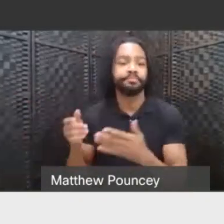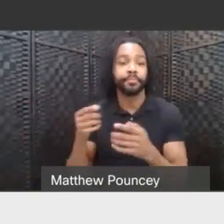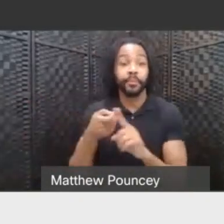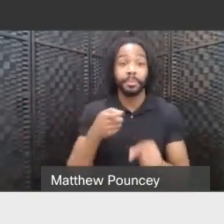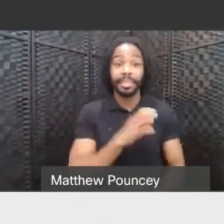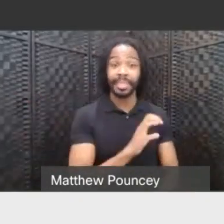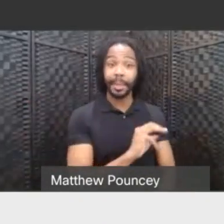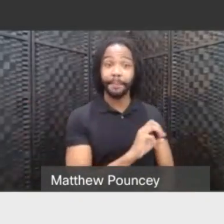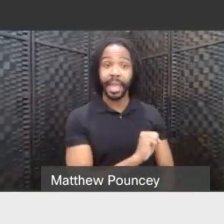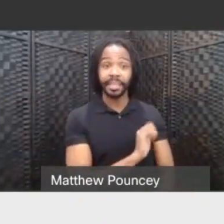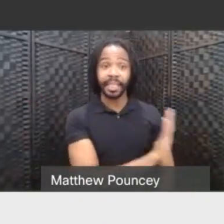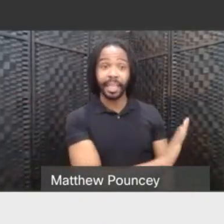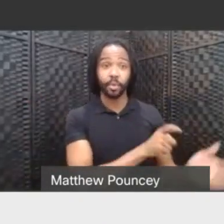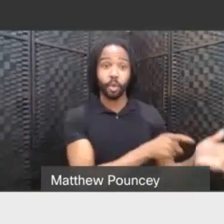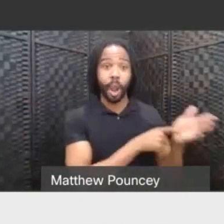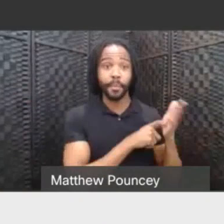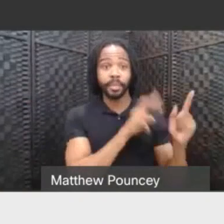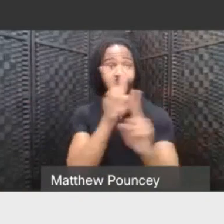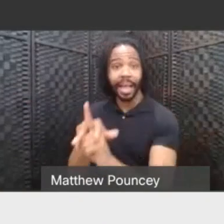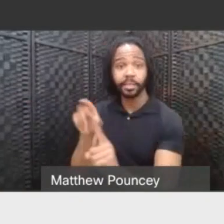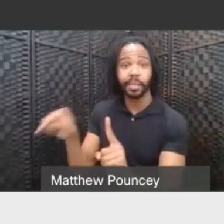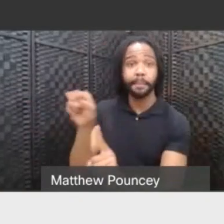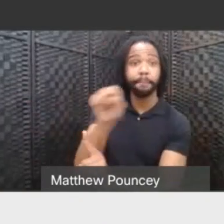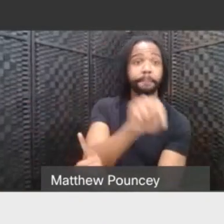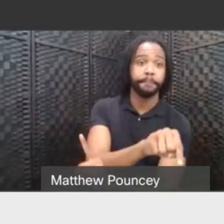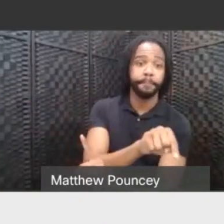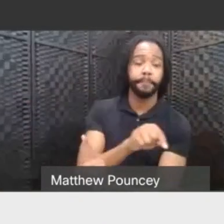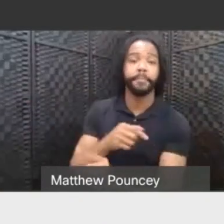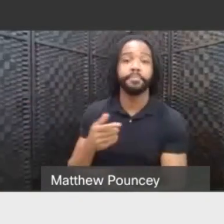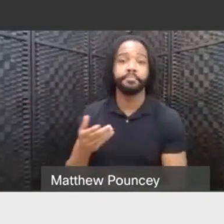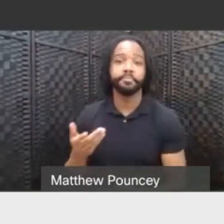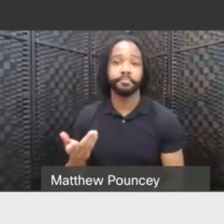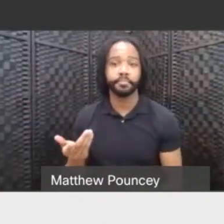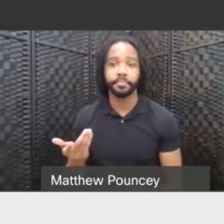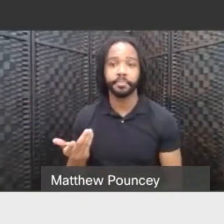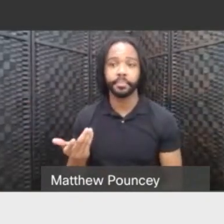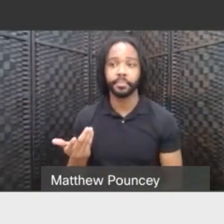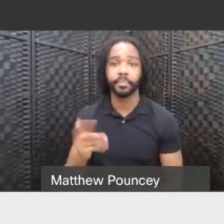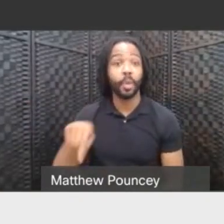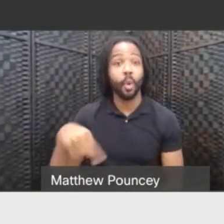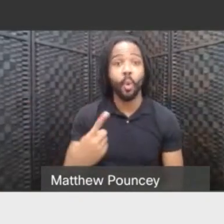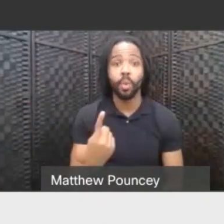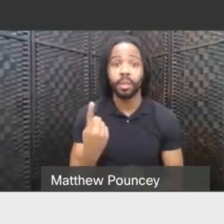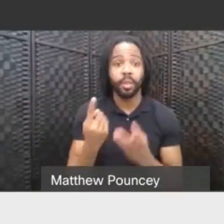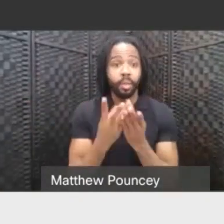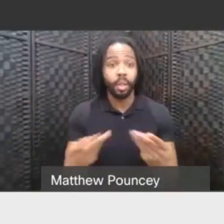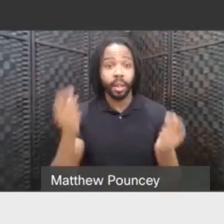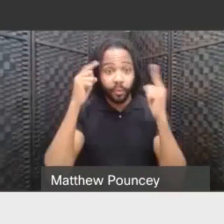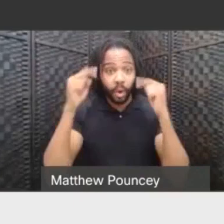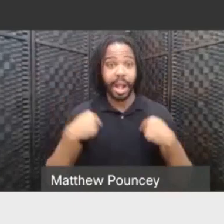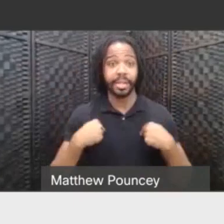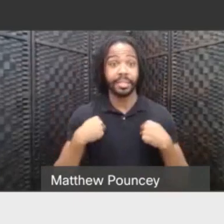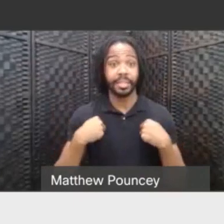CMS requirement applies to, um, the only real remedy for us is that you get to a place